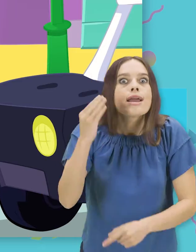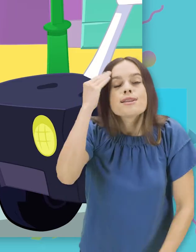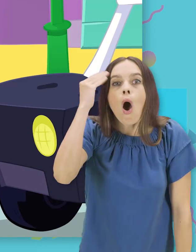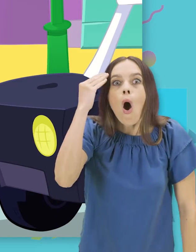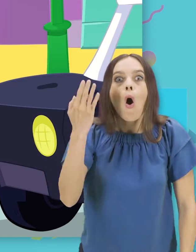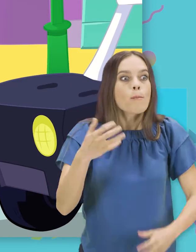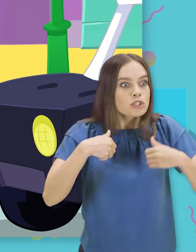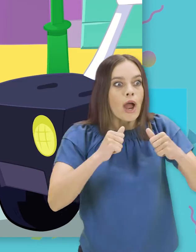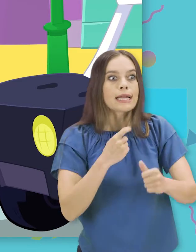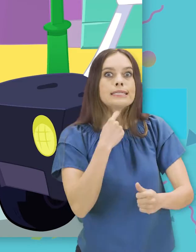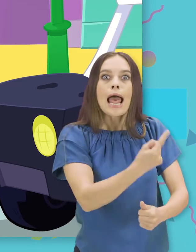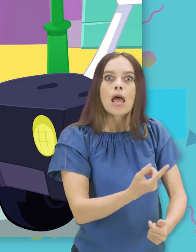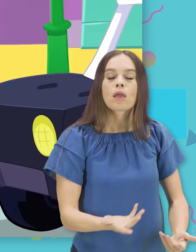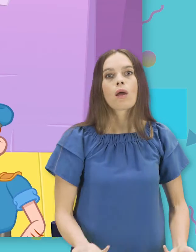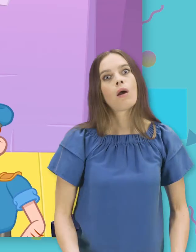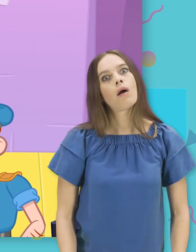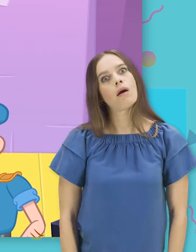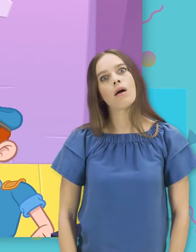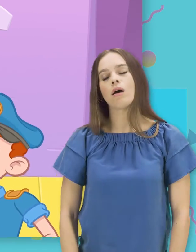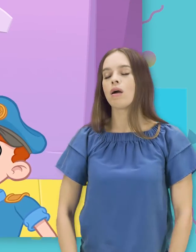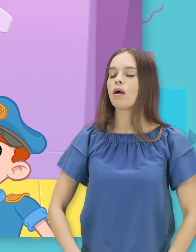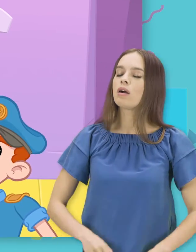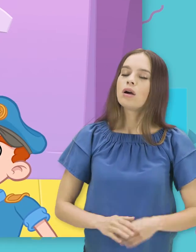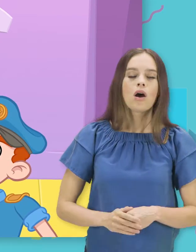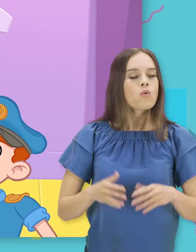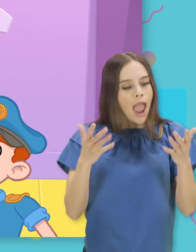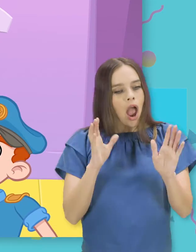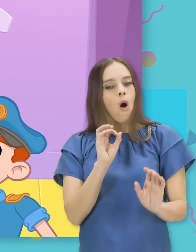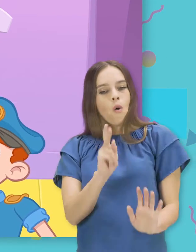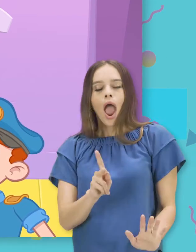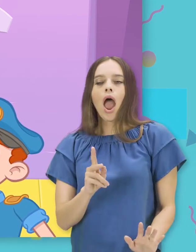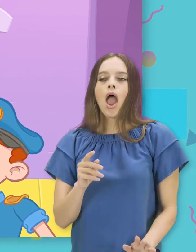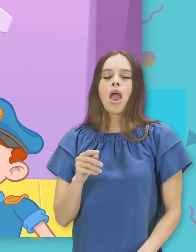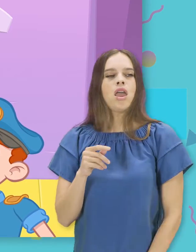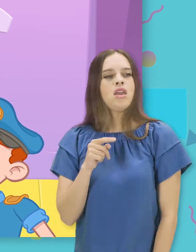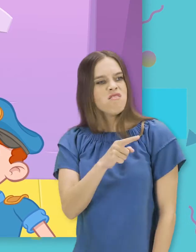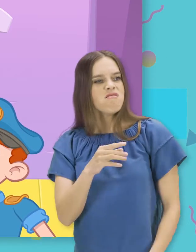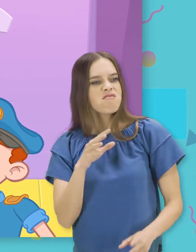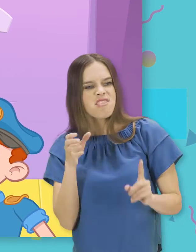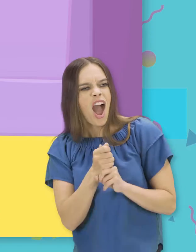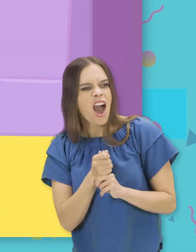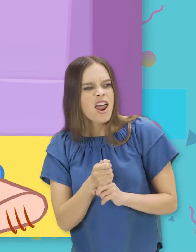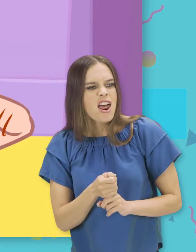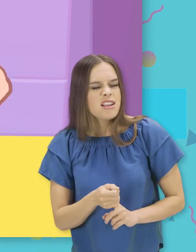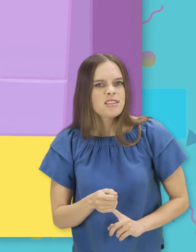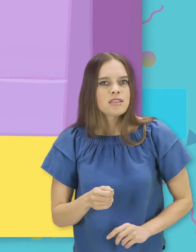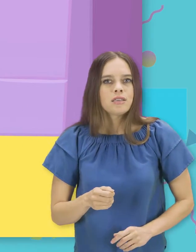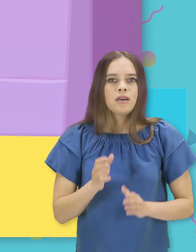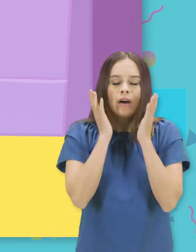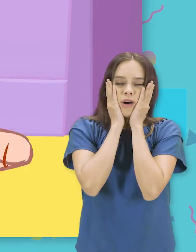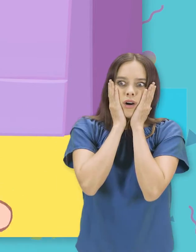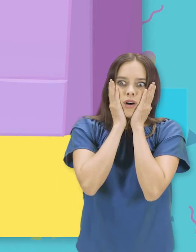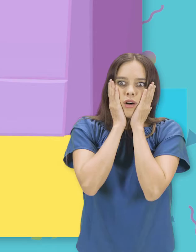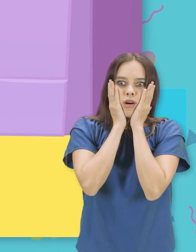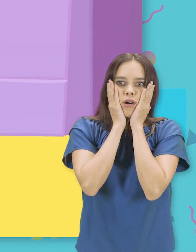been telling you all along. All right, already. You've caught us.